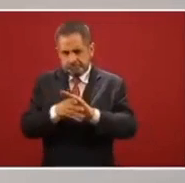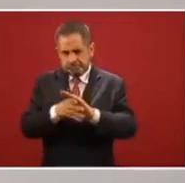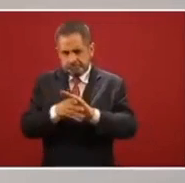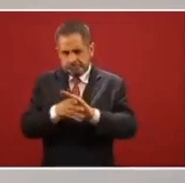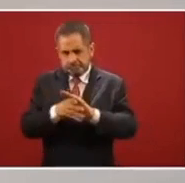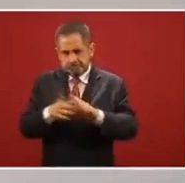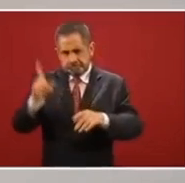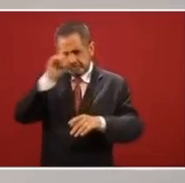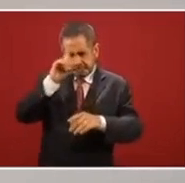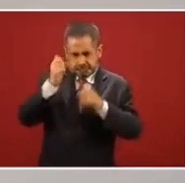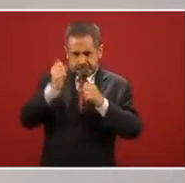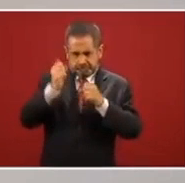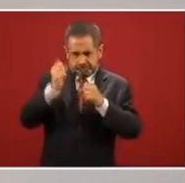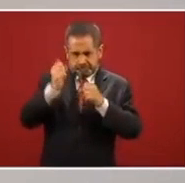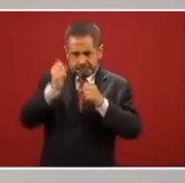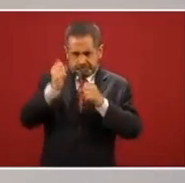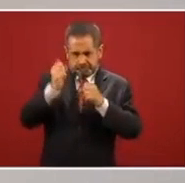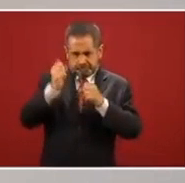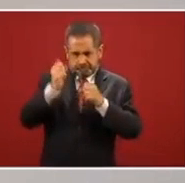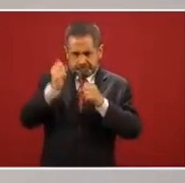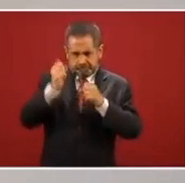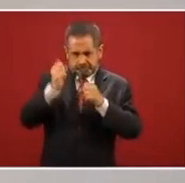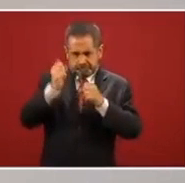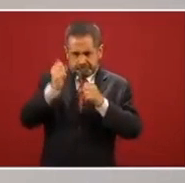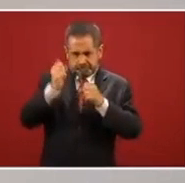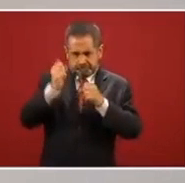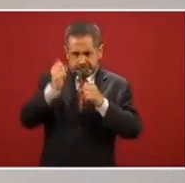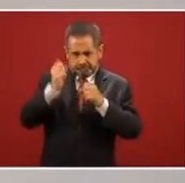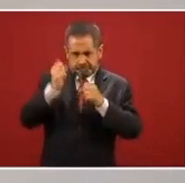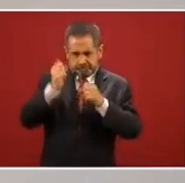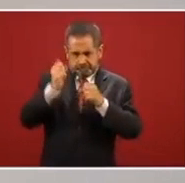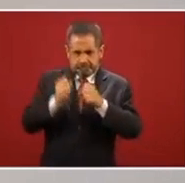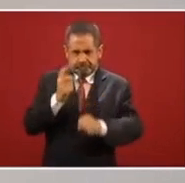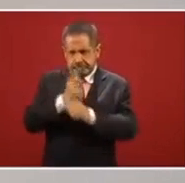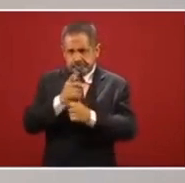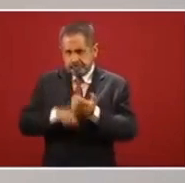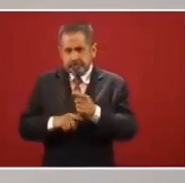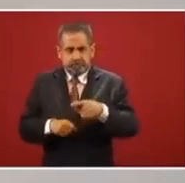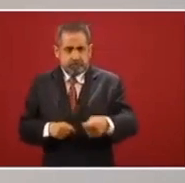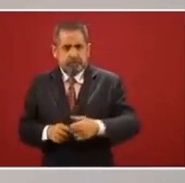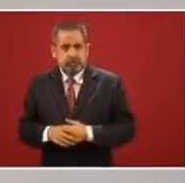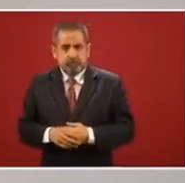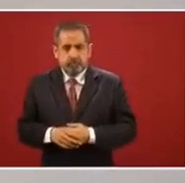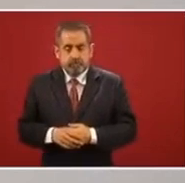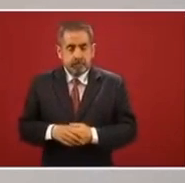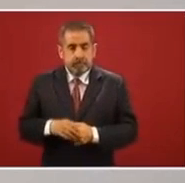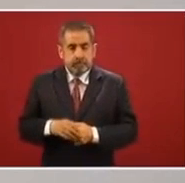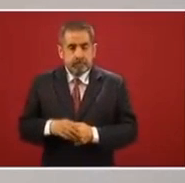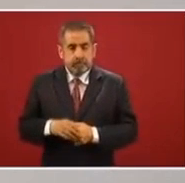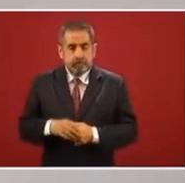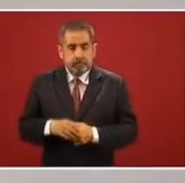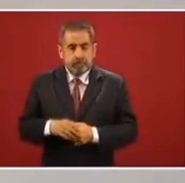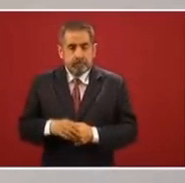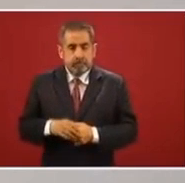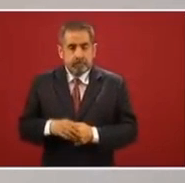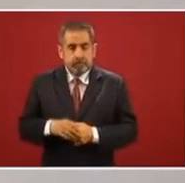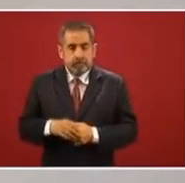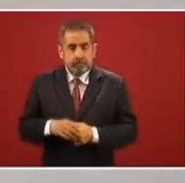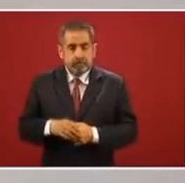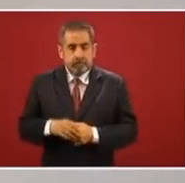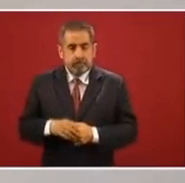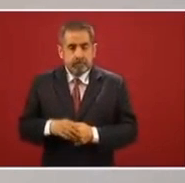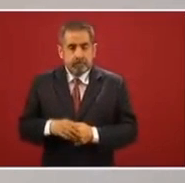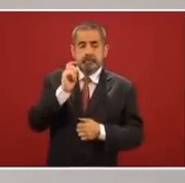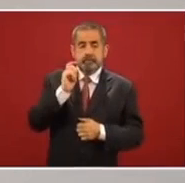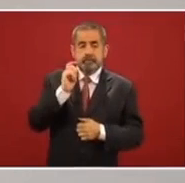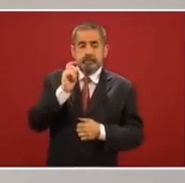evoke Consejo de Salubridad General. the Council of General Health. Lo que tampoco quiere decir What also does